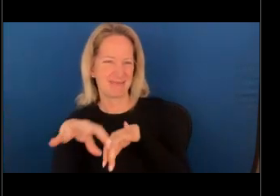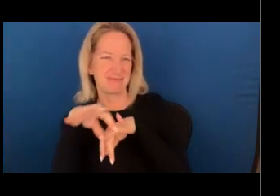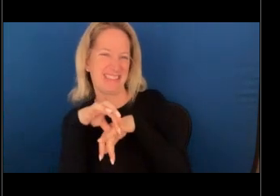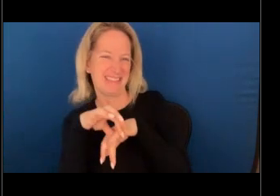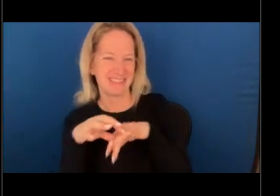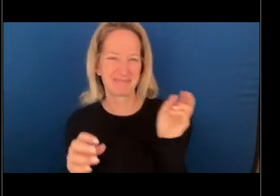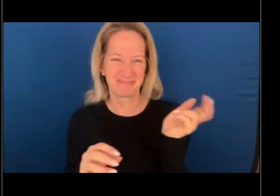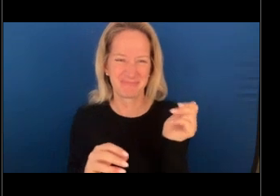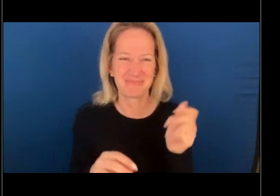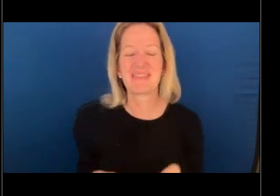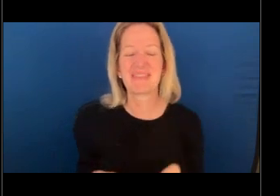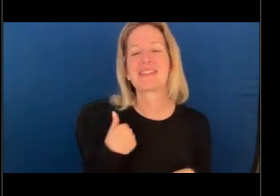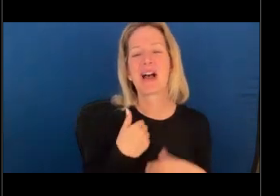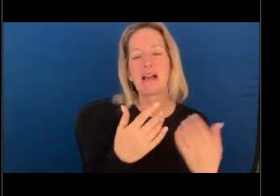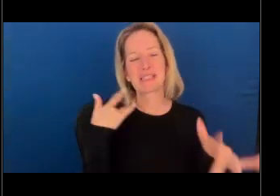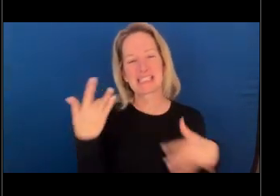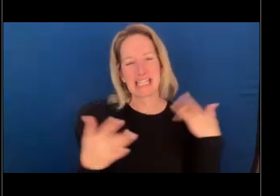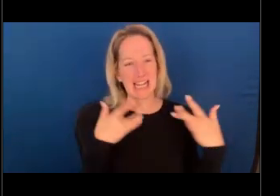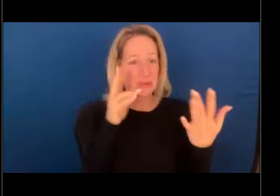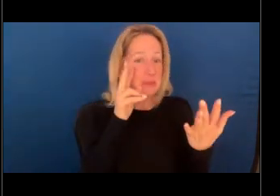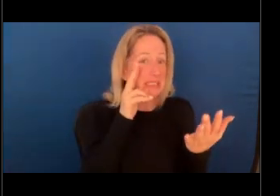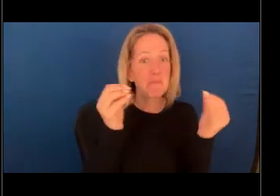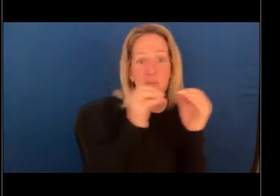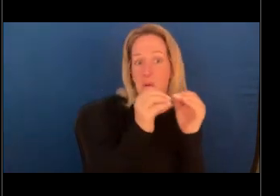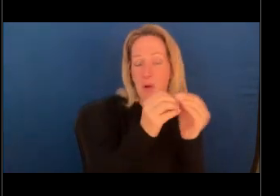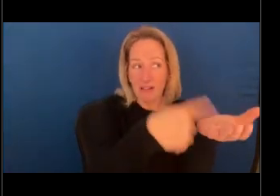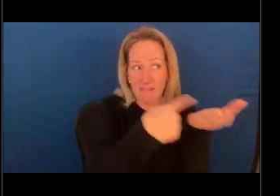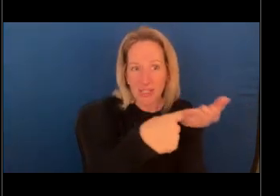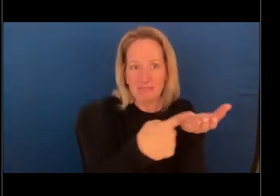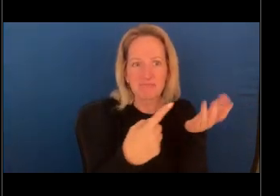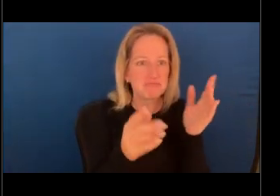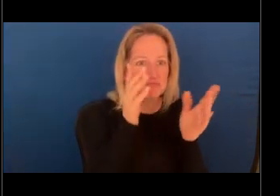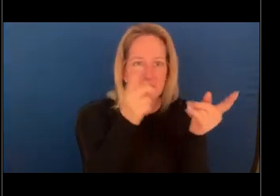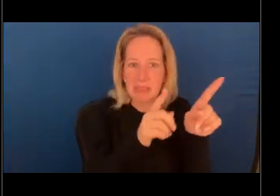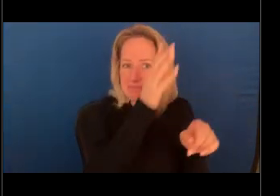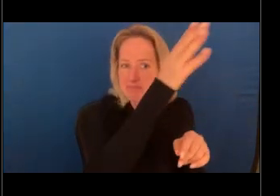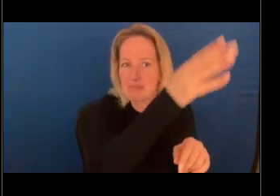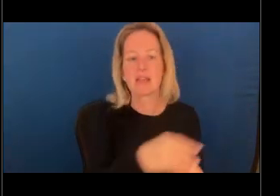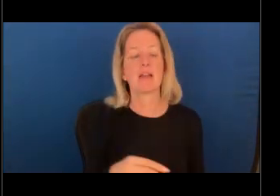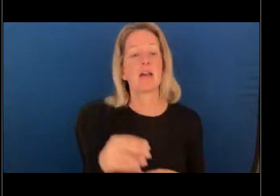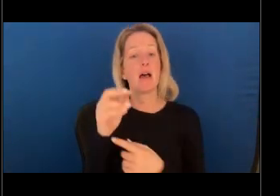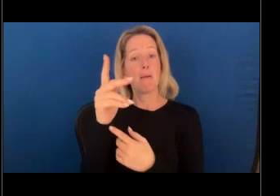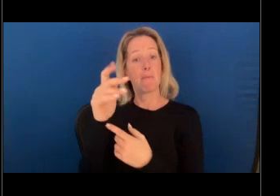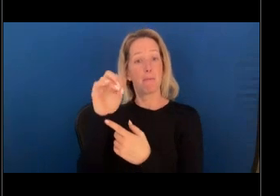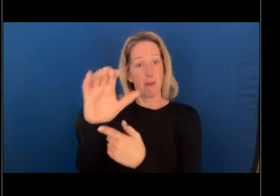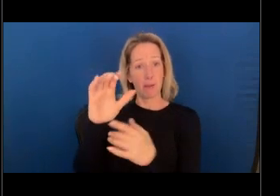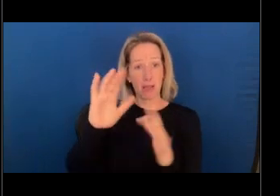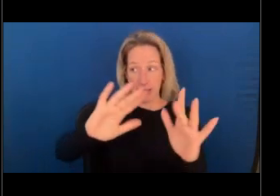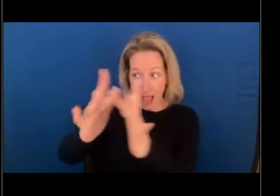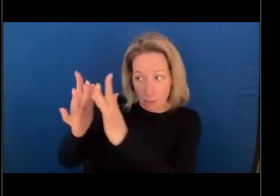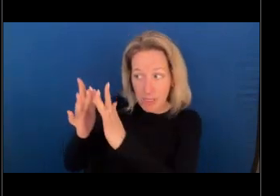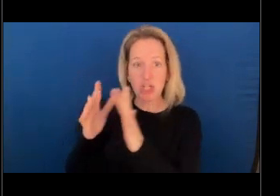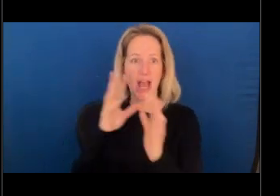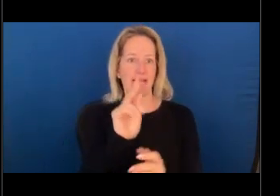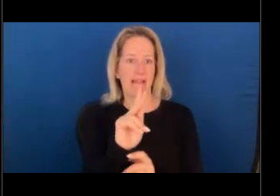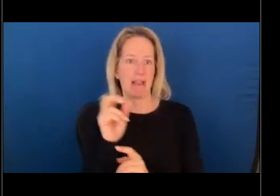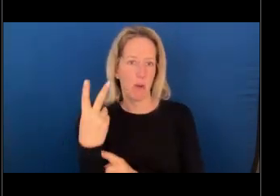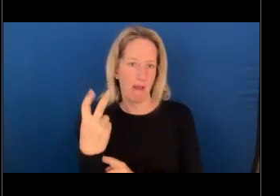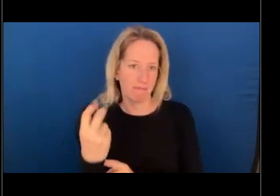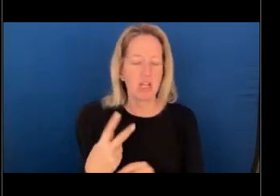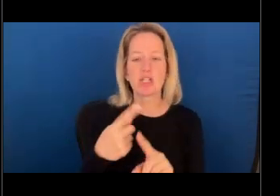slide. Our public education. So K-12 level is building on all of the momentum from Hui